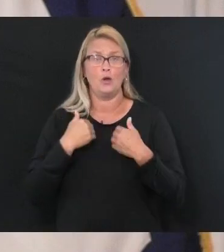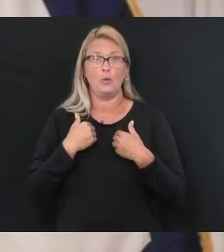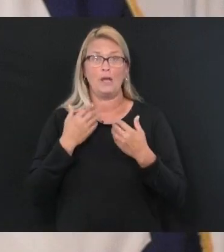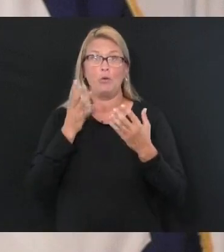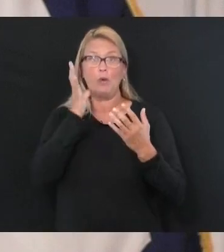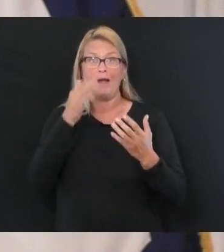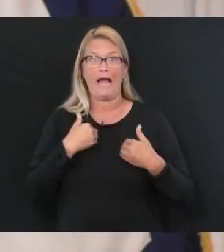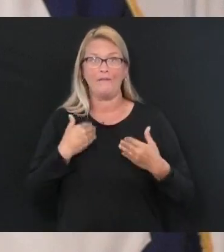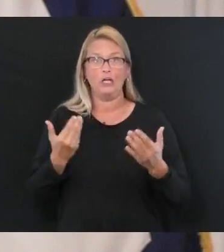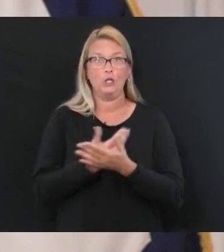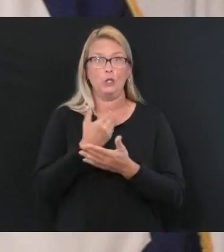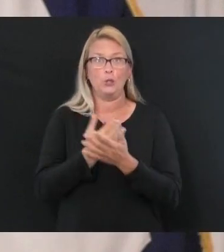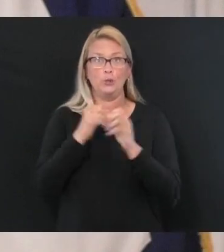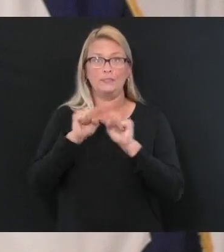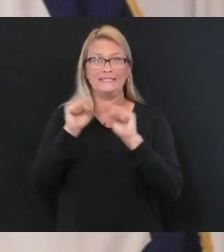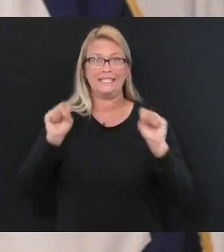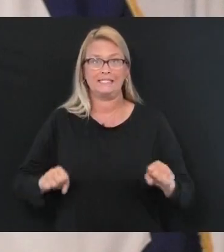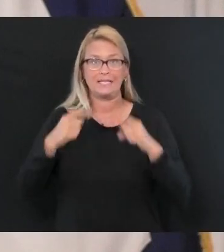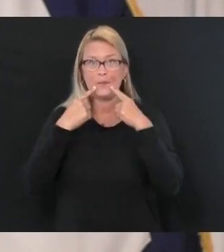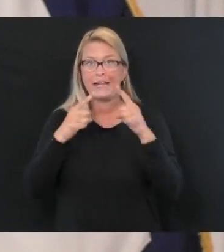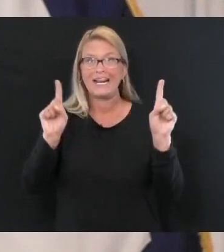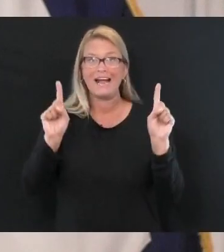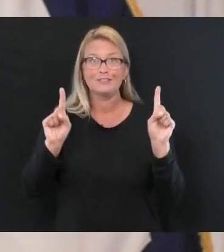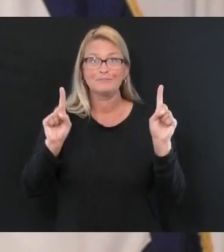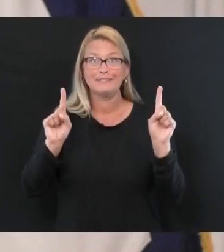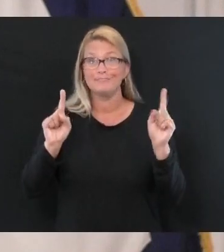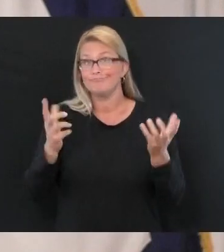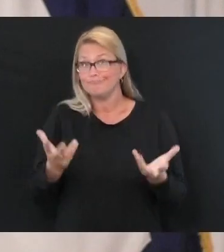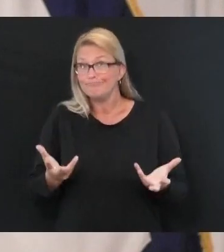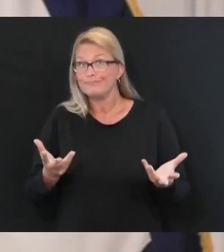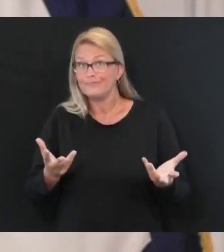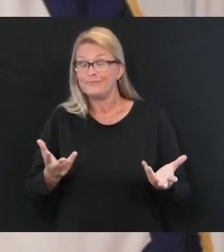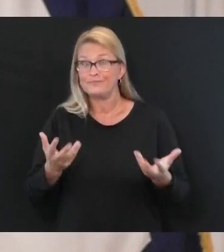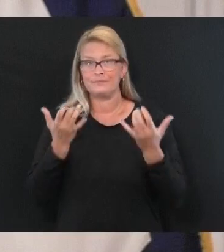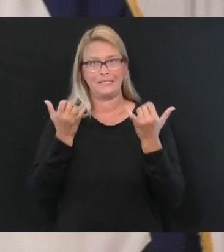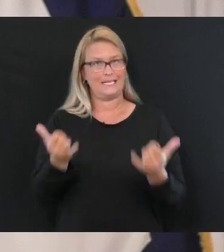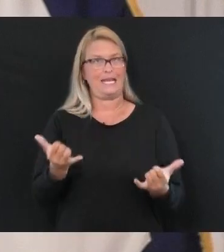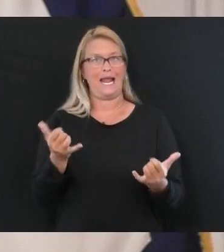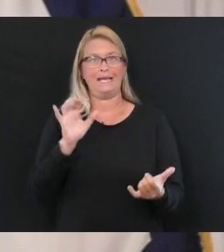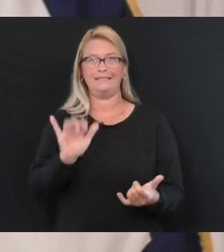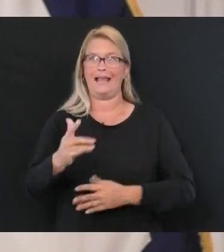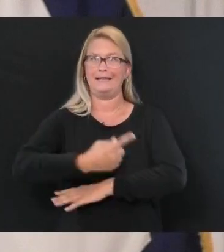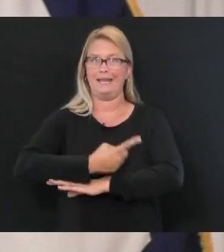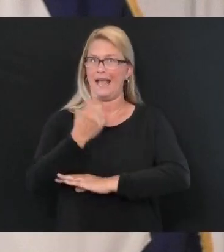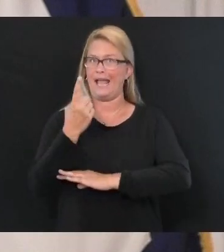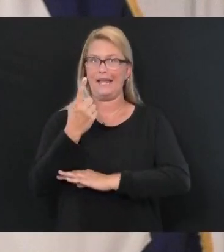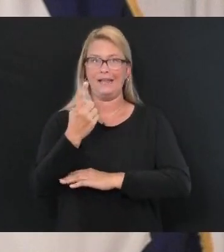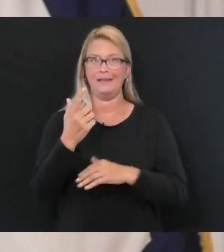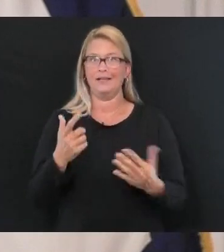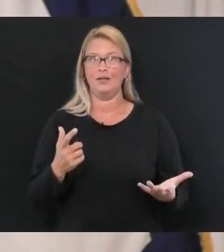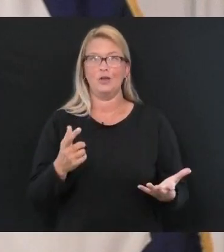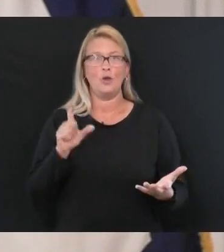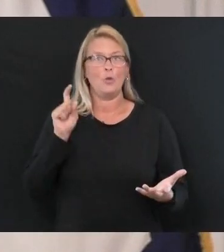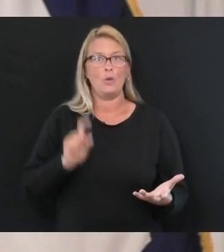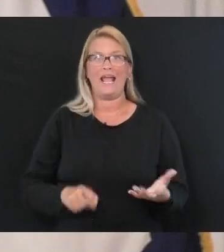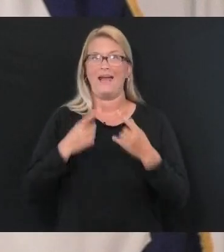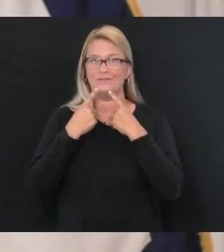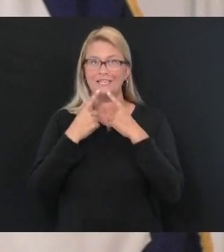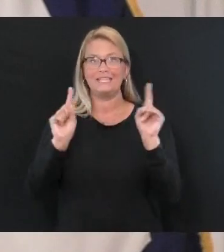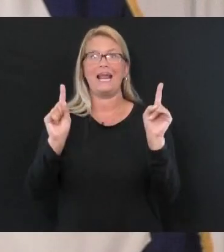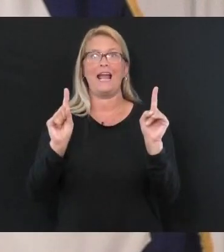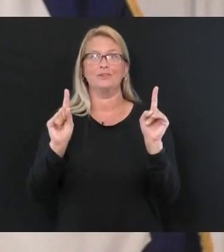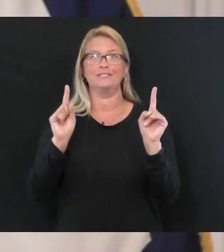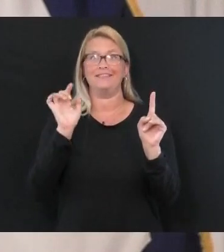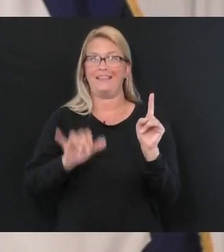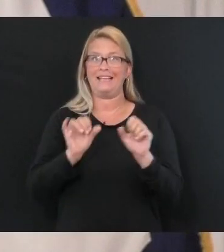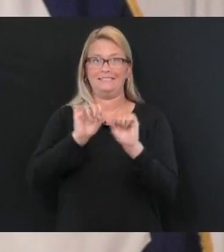code situation. We'd be coming out in the next 10 days and everything. Today's the date. You know, we got to announce with the color